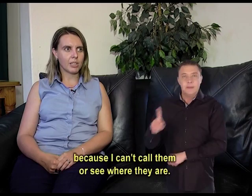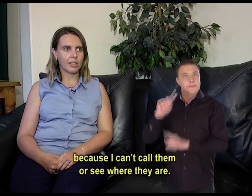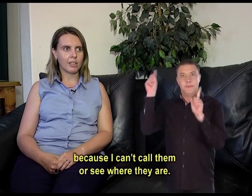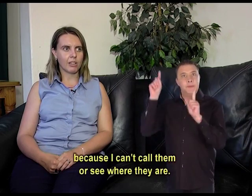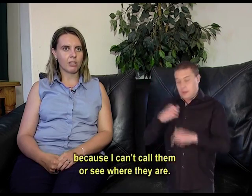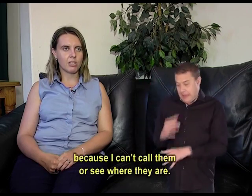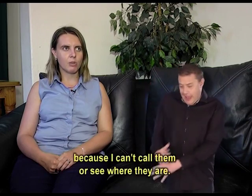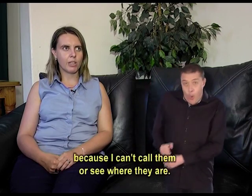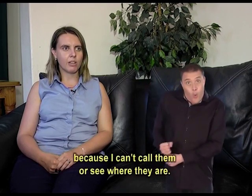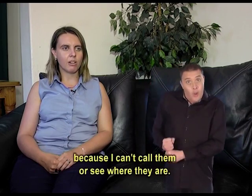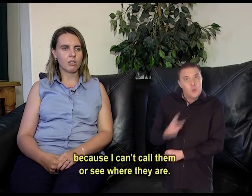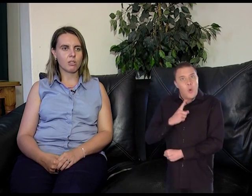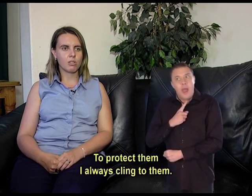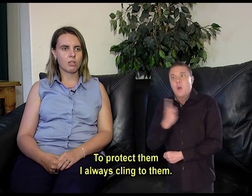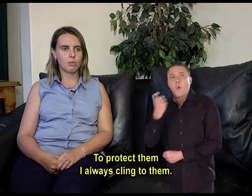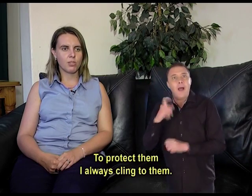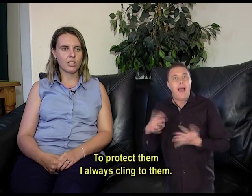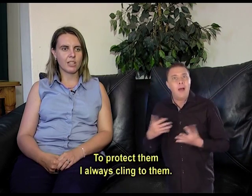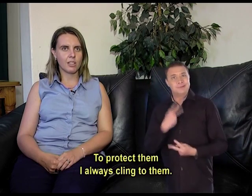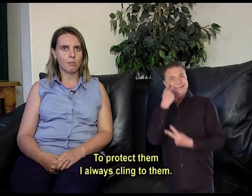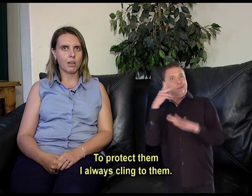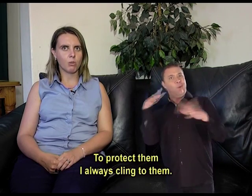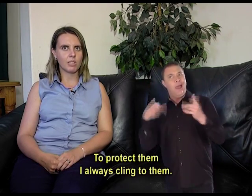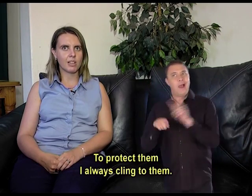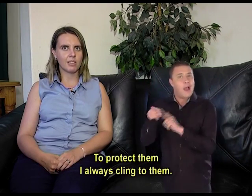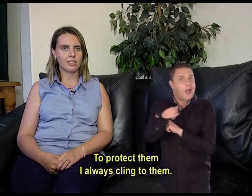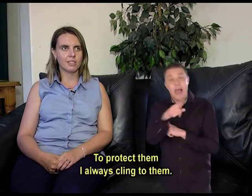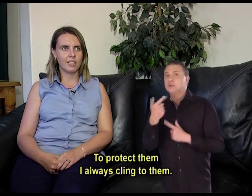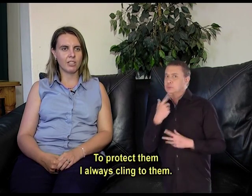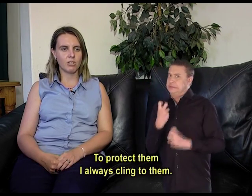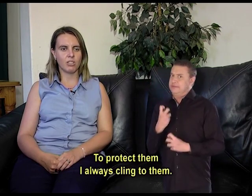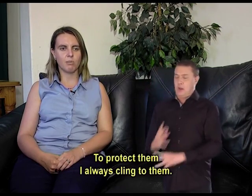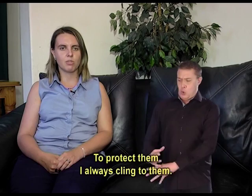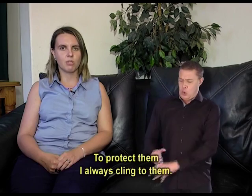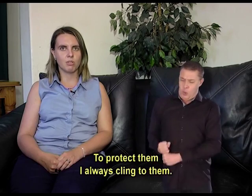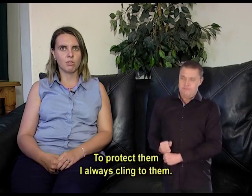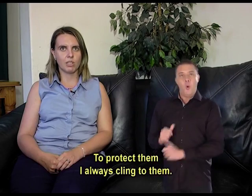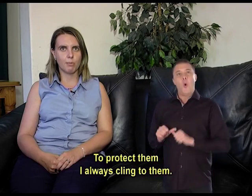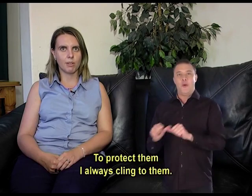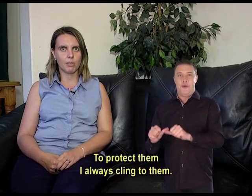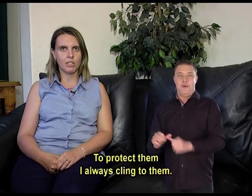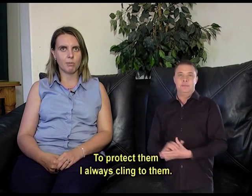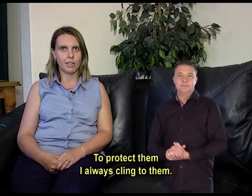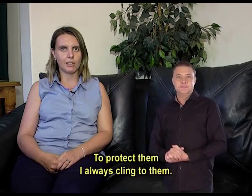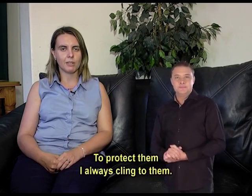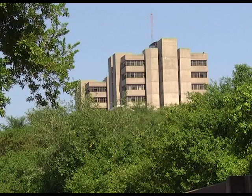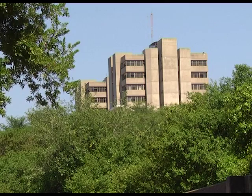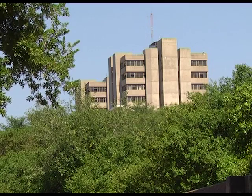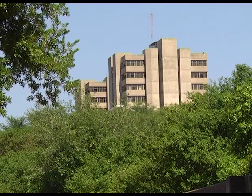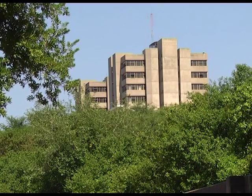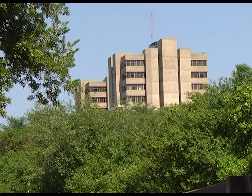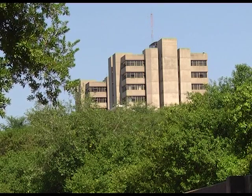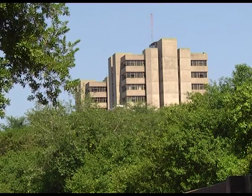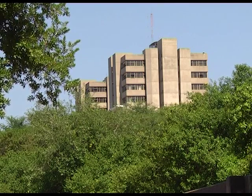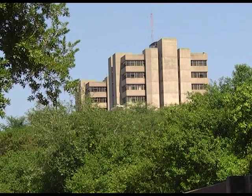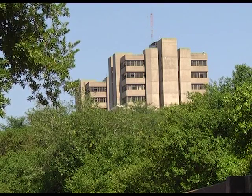call them again and I can't see where they are. So to protect them, I always cling to them to keep them nearby.